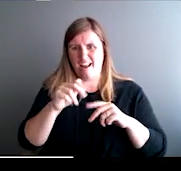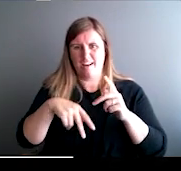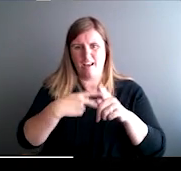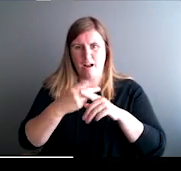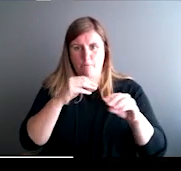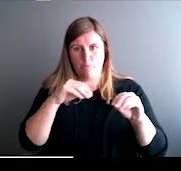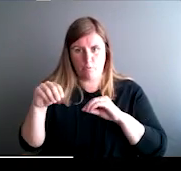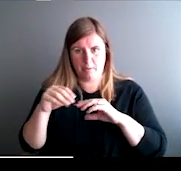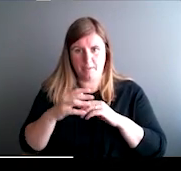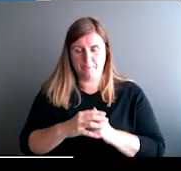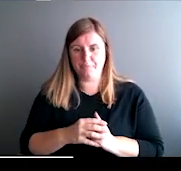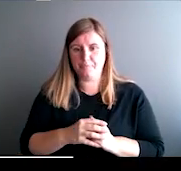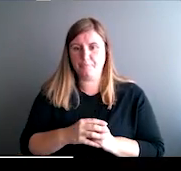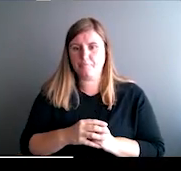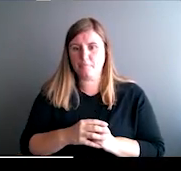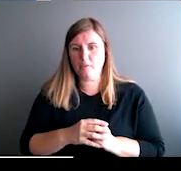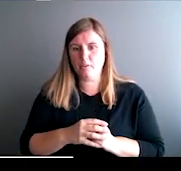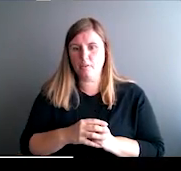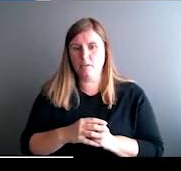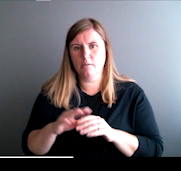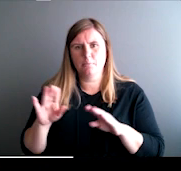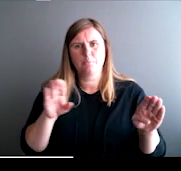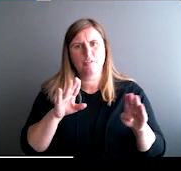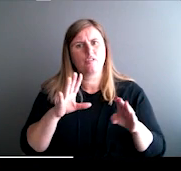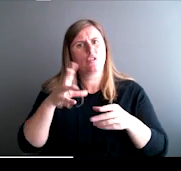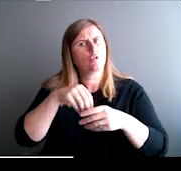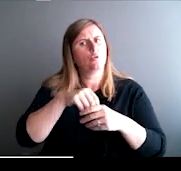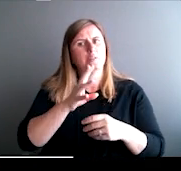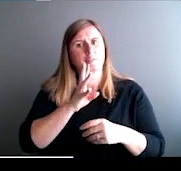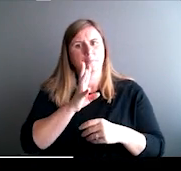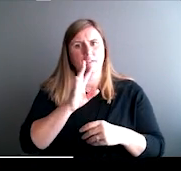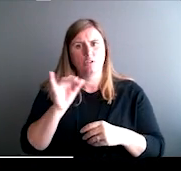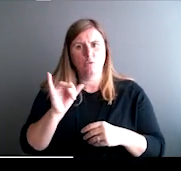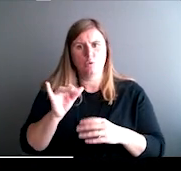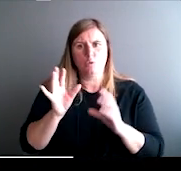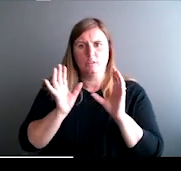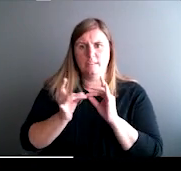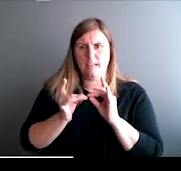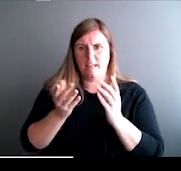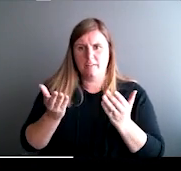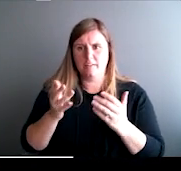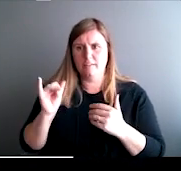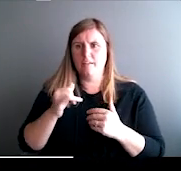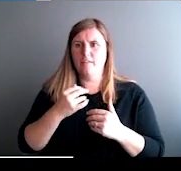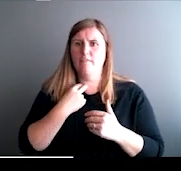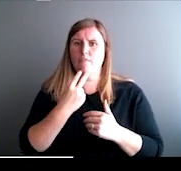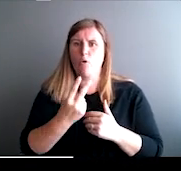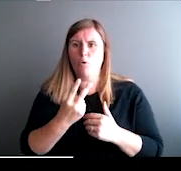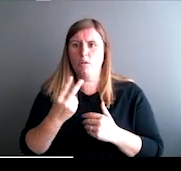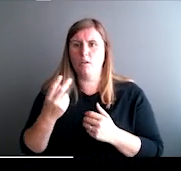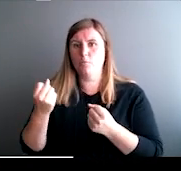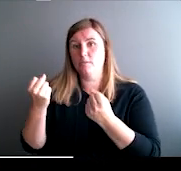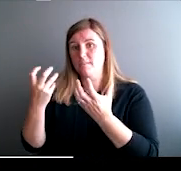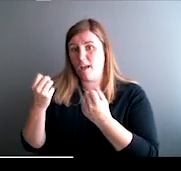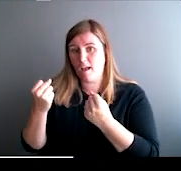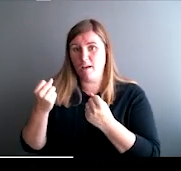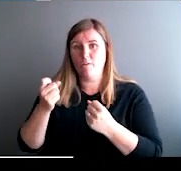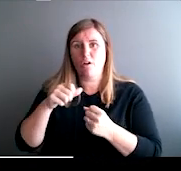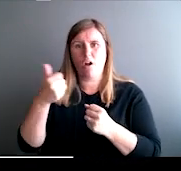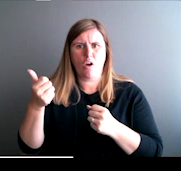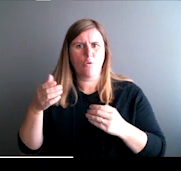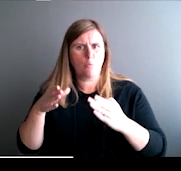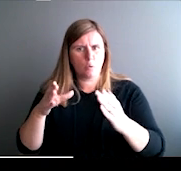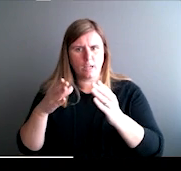And also remember that behavior includes speaking, saying things, whether that be vocally, with sign, with other